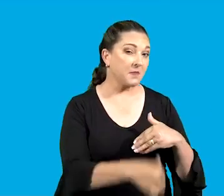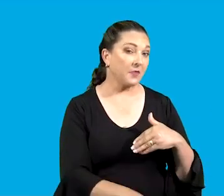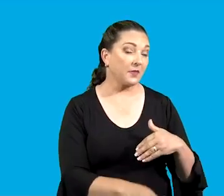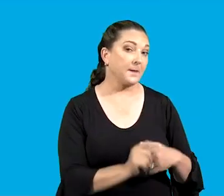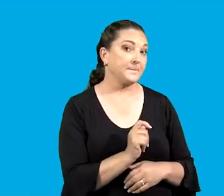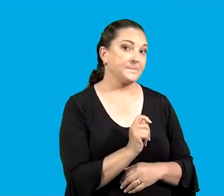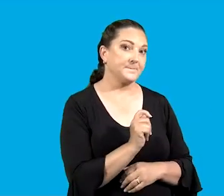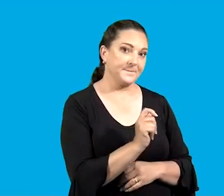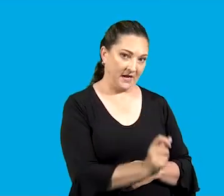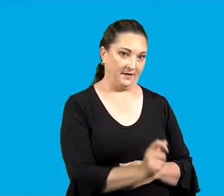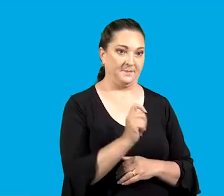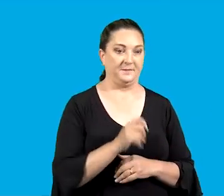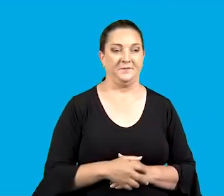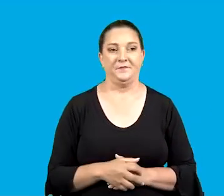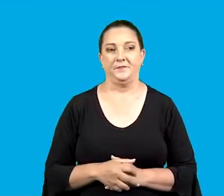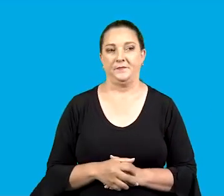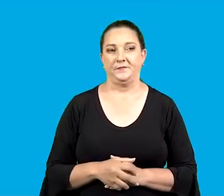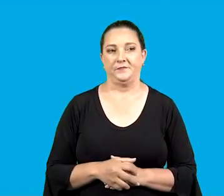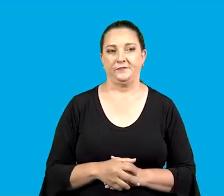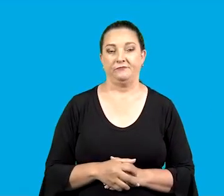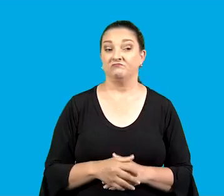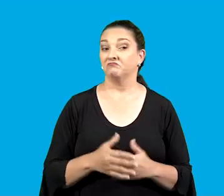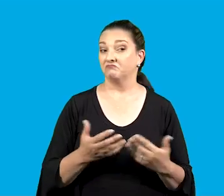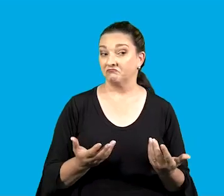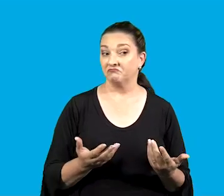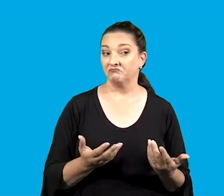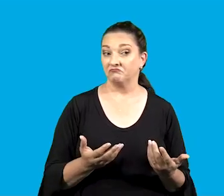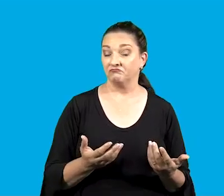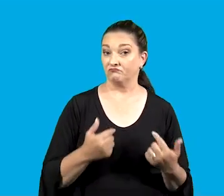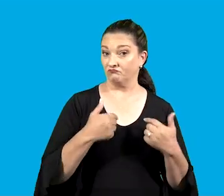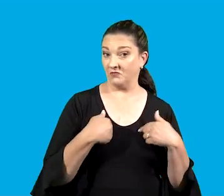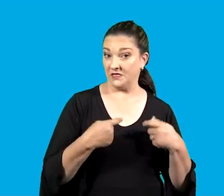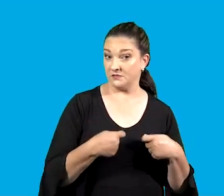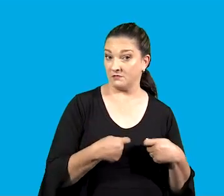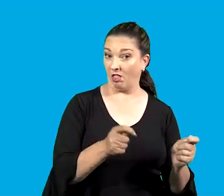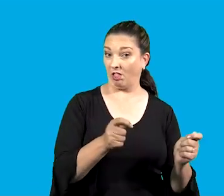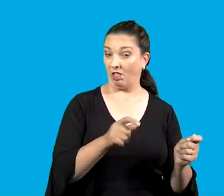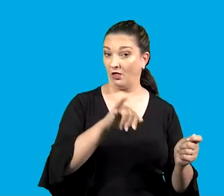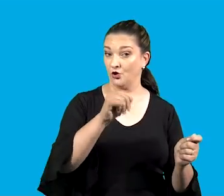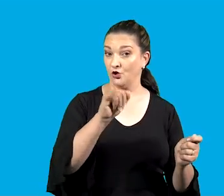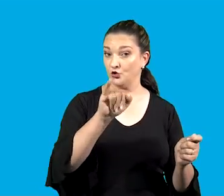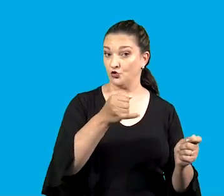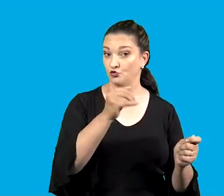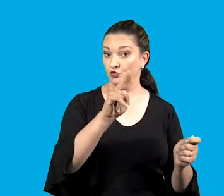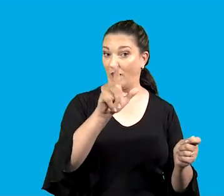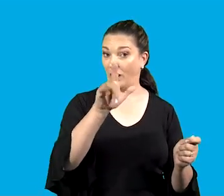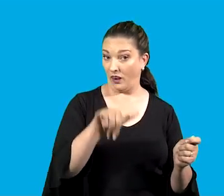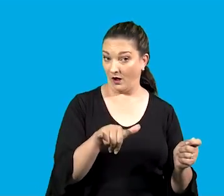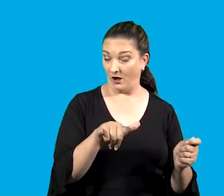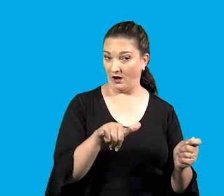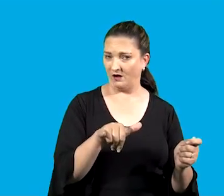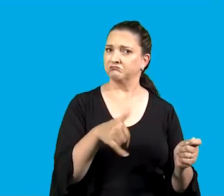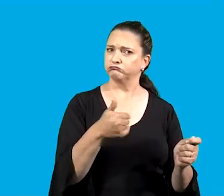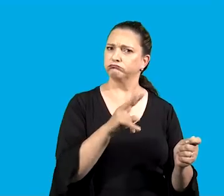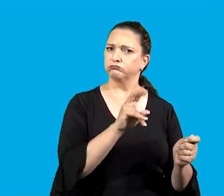20% pay in the month of sales. That means if I sell in July,